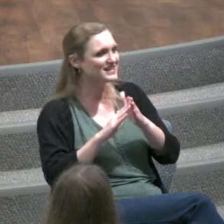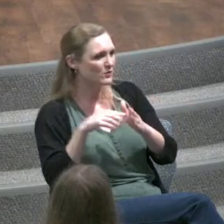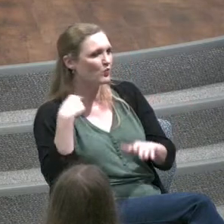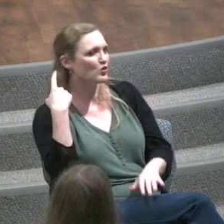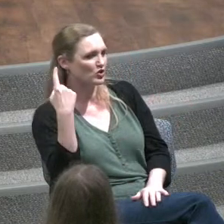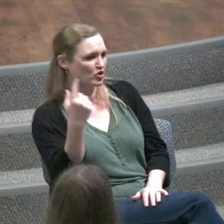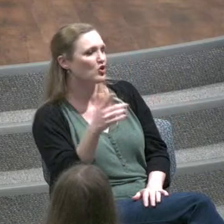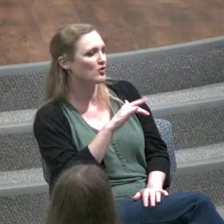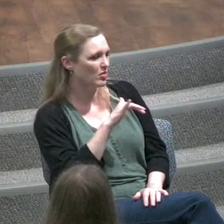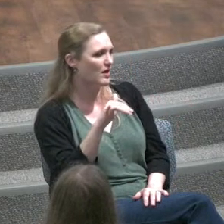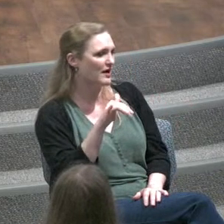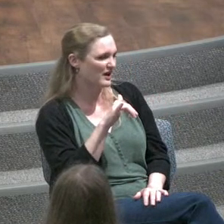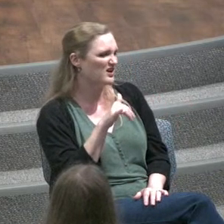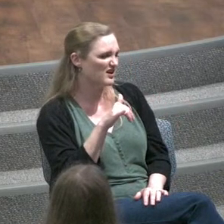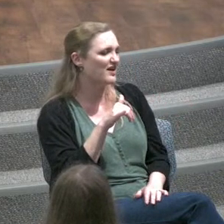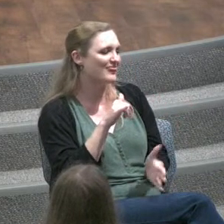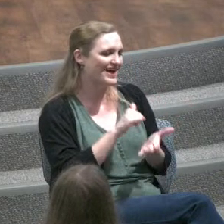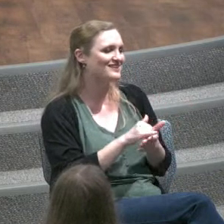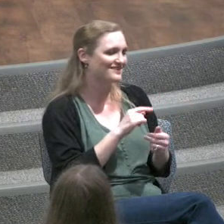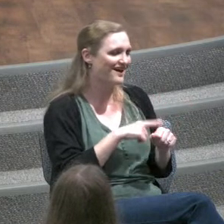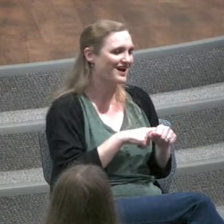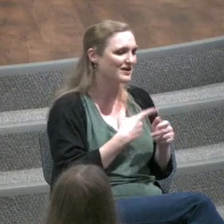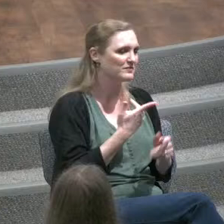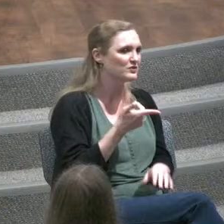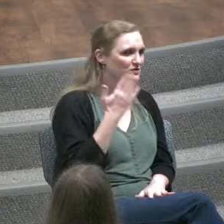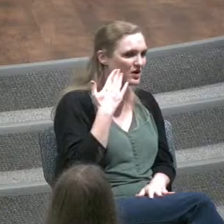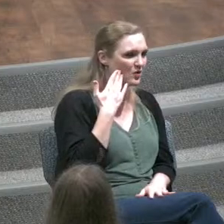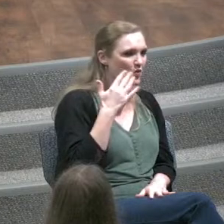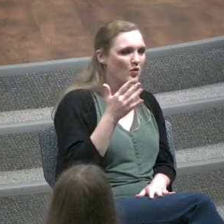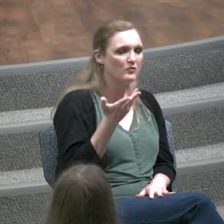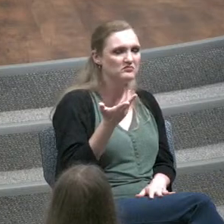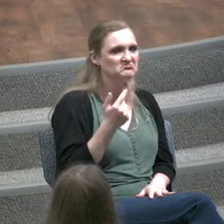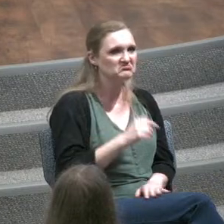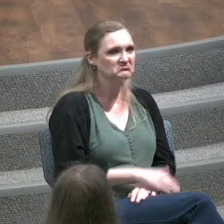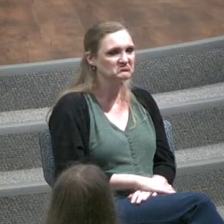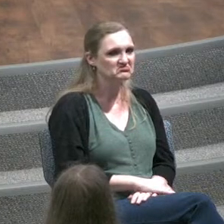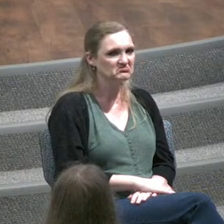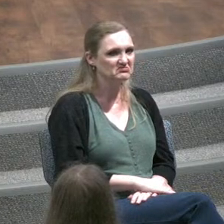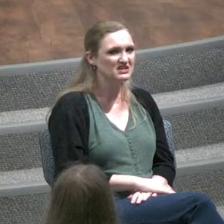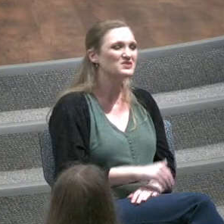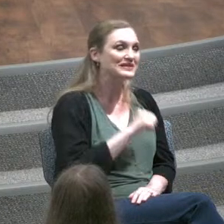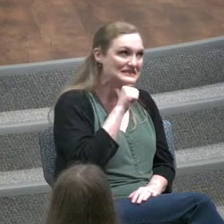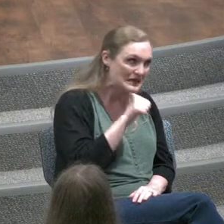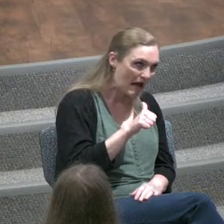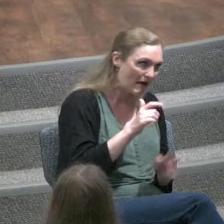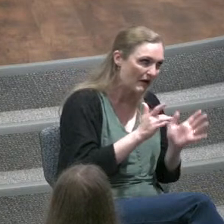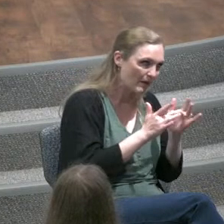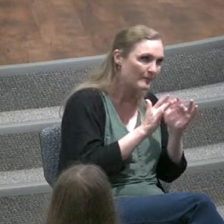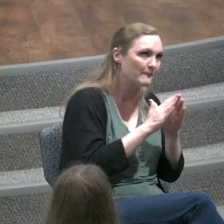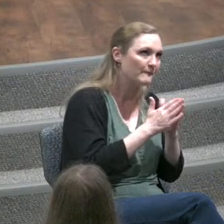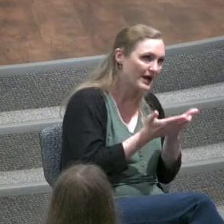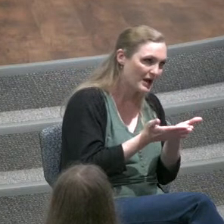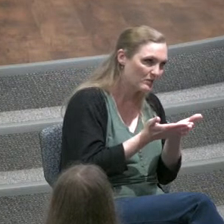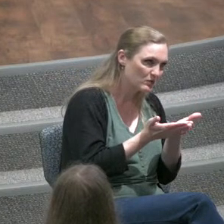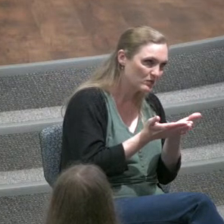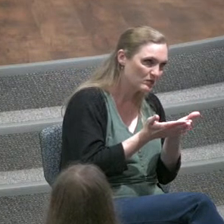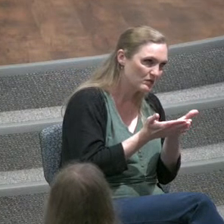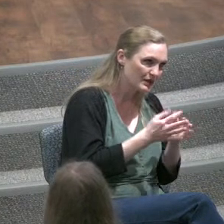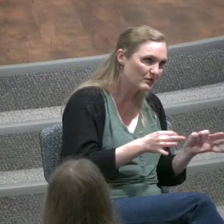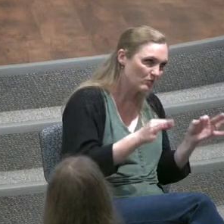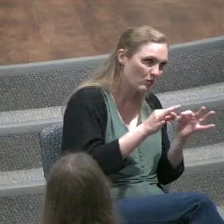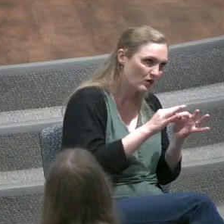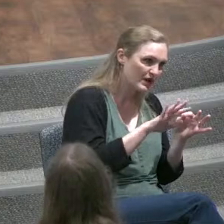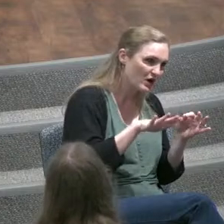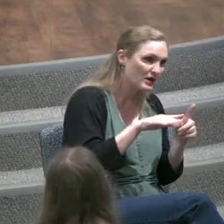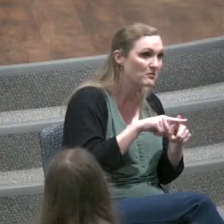looked like, and the features of a Roman city. So again, not biblically significant, but definitely